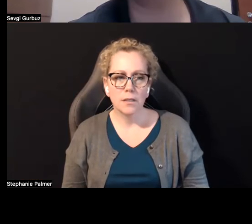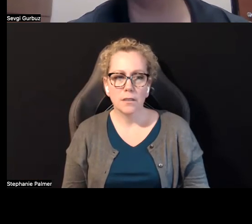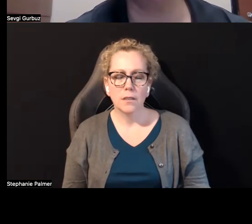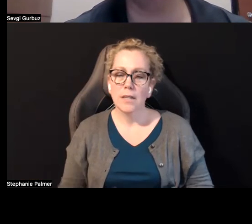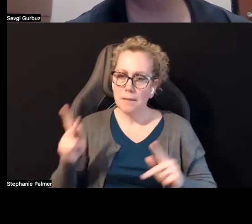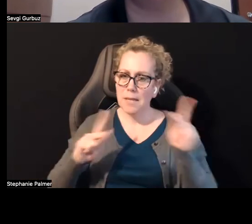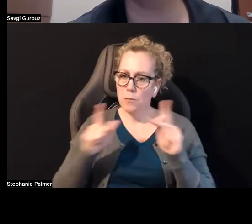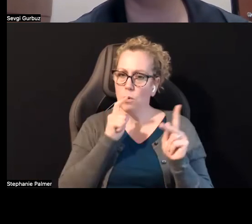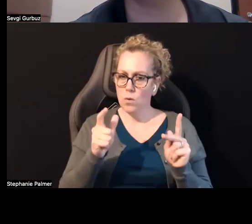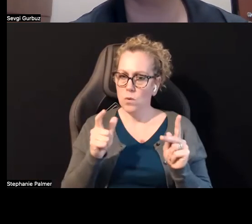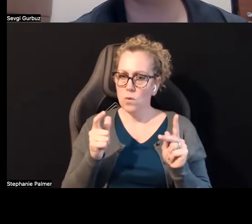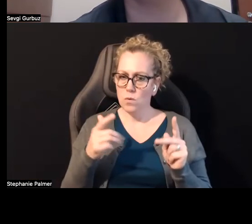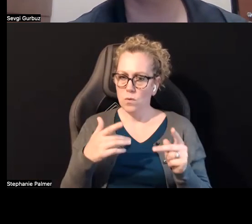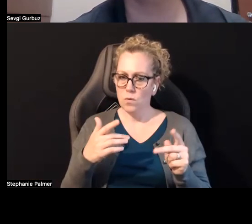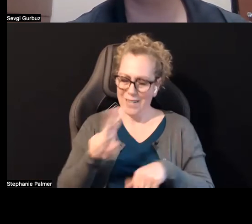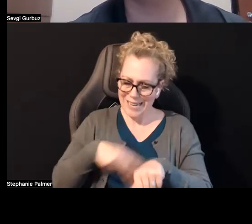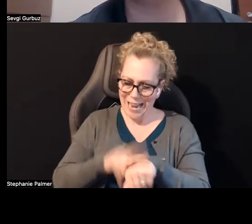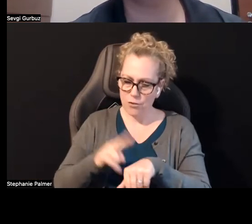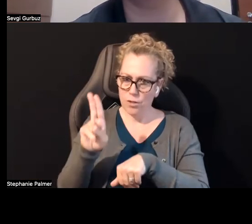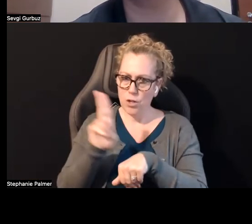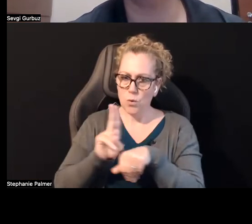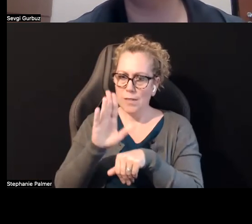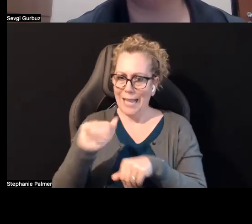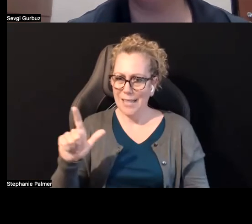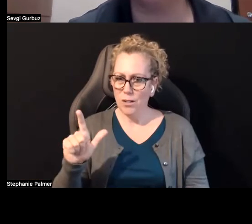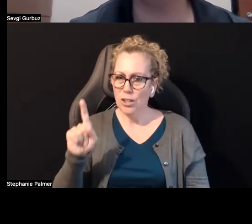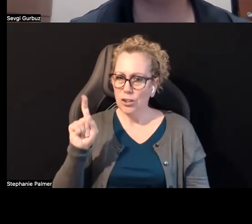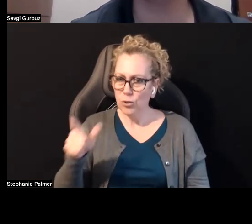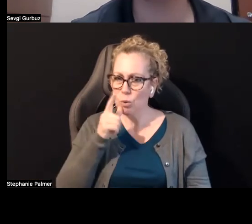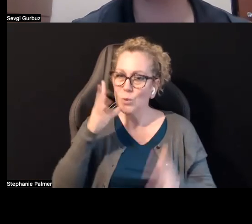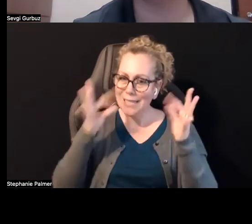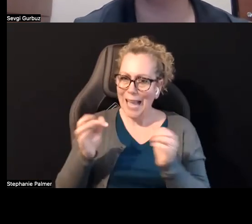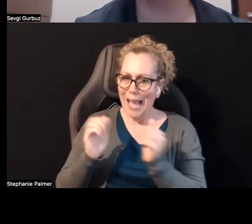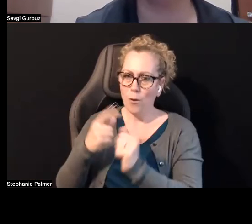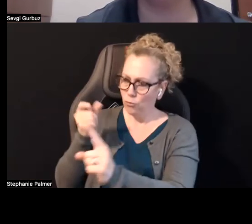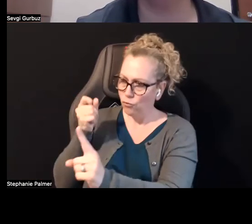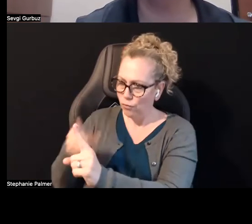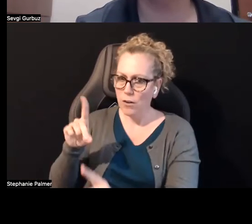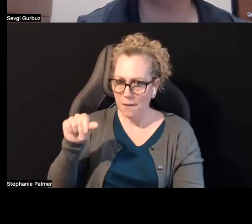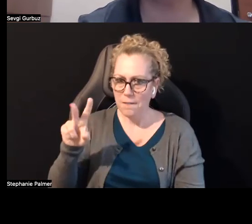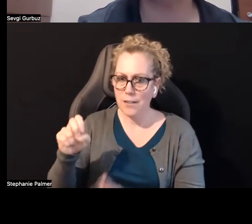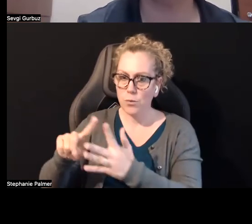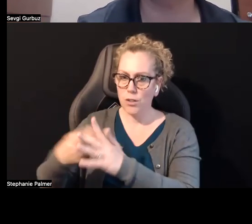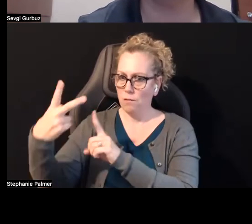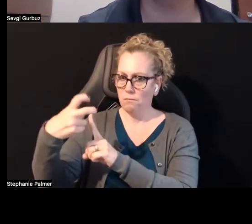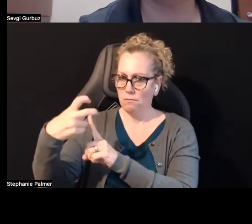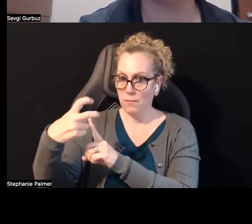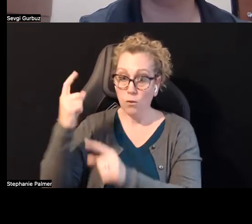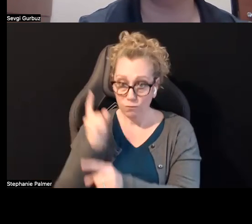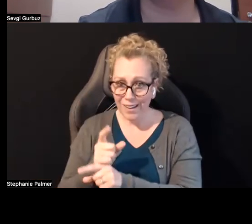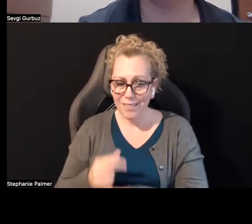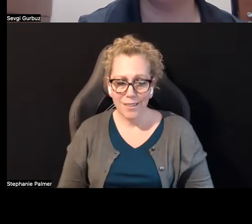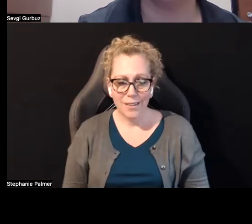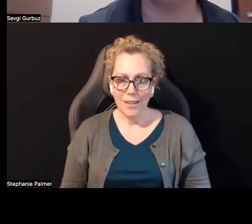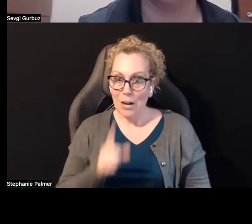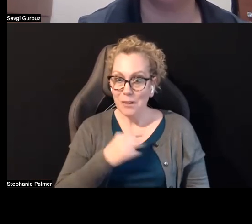People who naturally use the language should be the ones who determine how they trigger their device. So this is something that I would really like